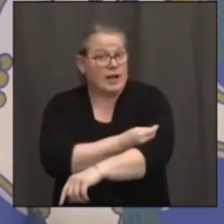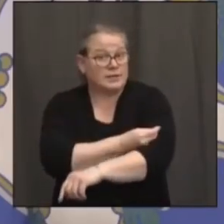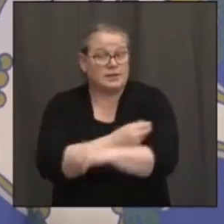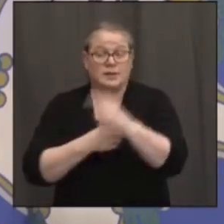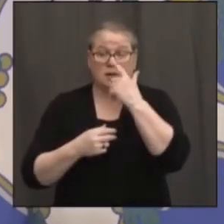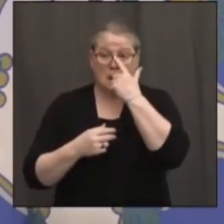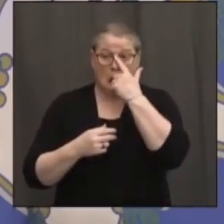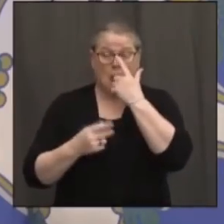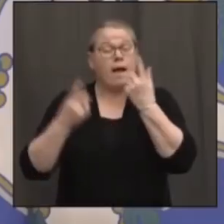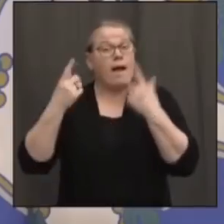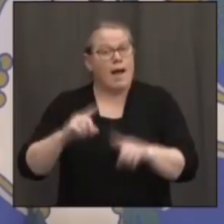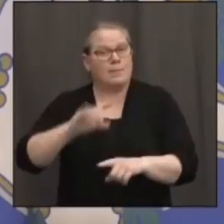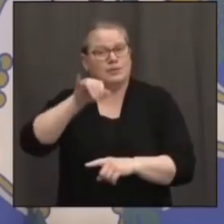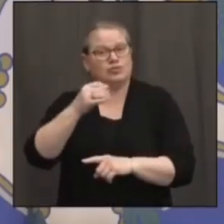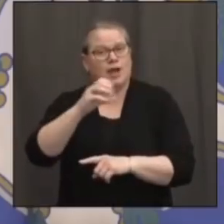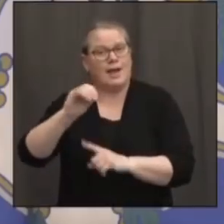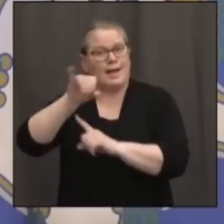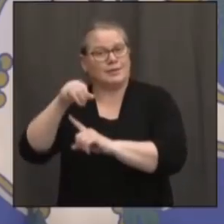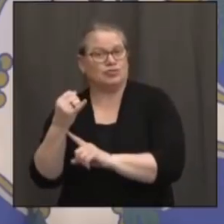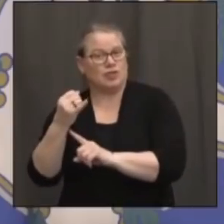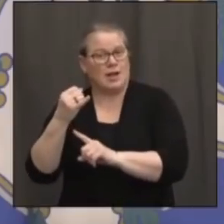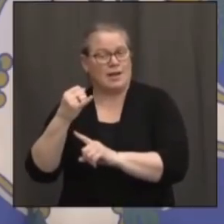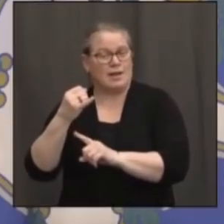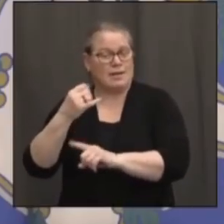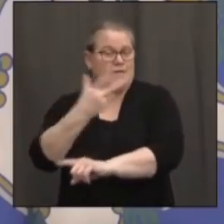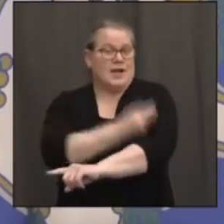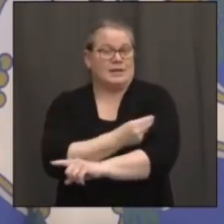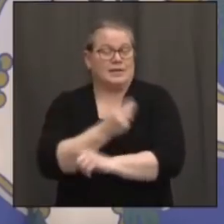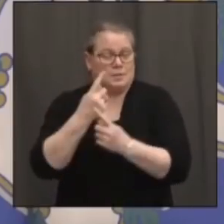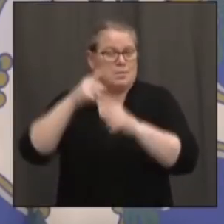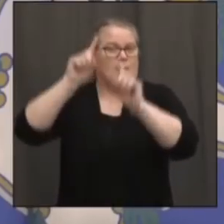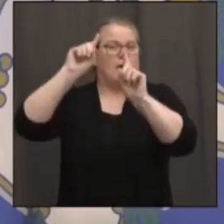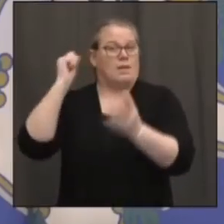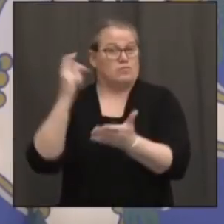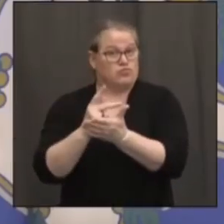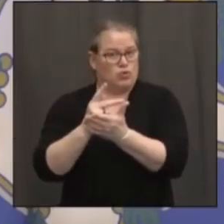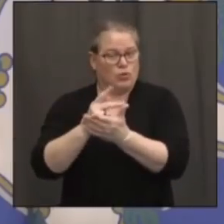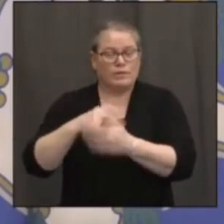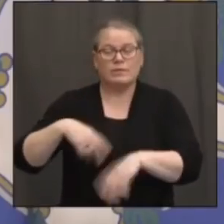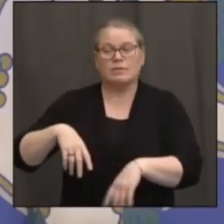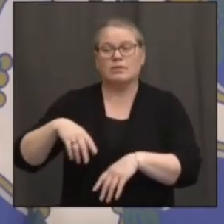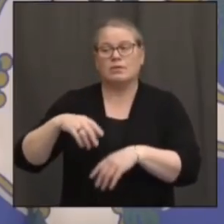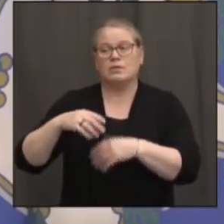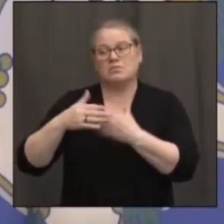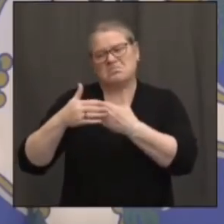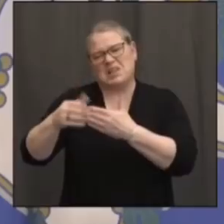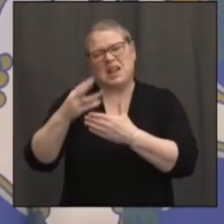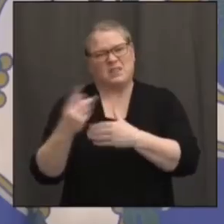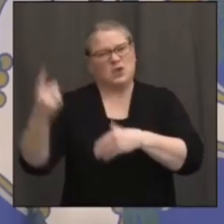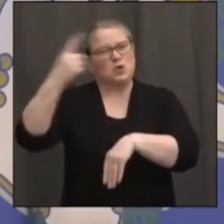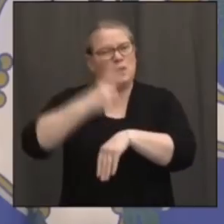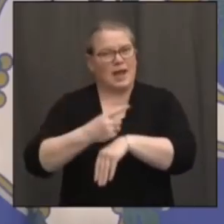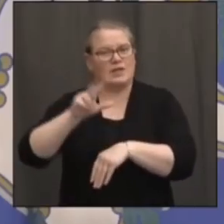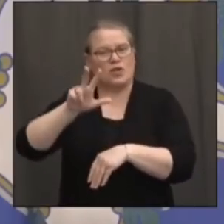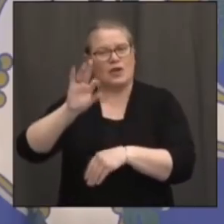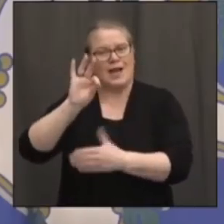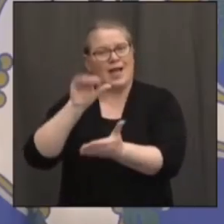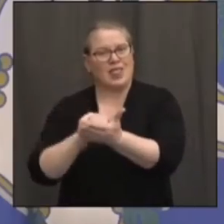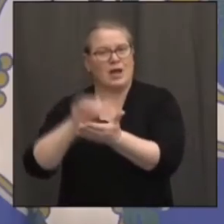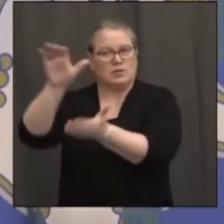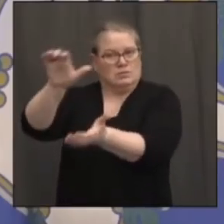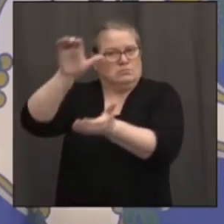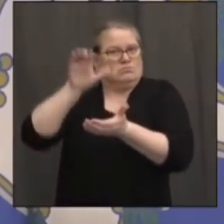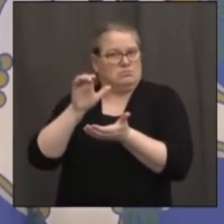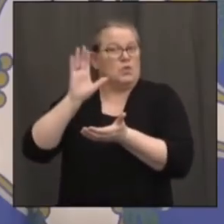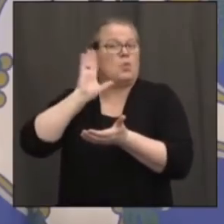got the J&J approval. We'll be getting 39,000 doses over the next few days. What that means to